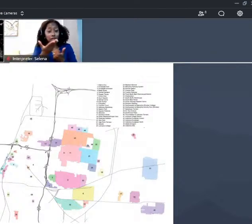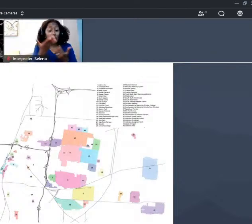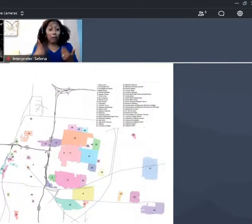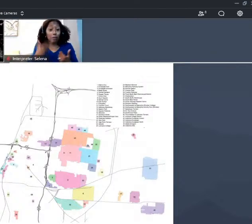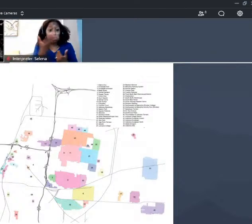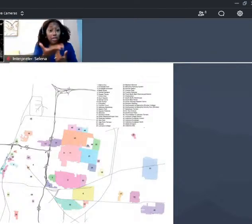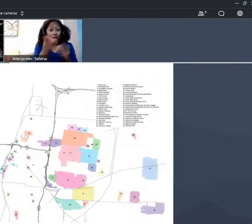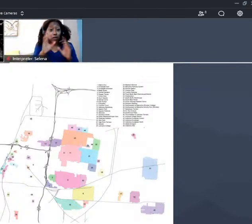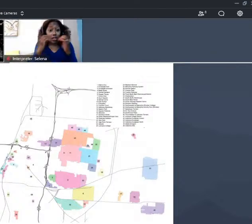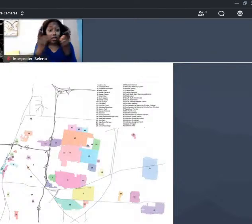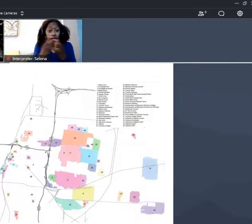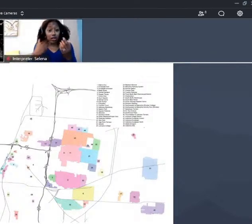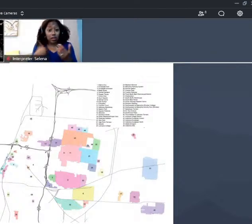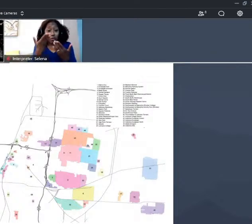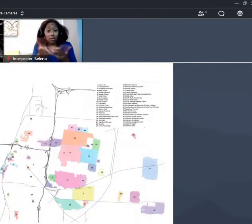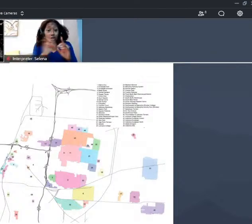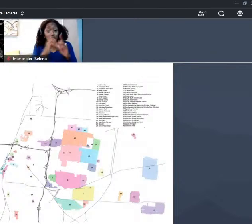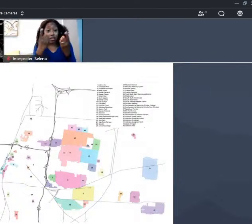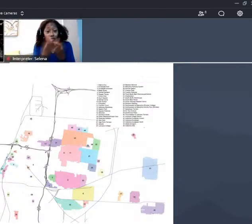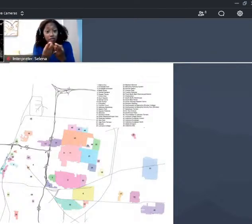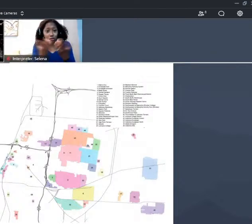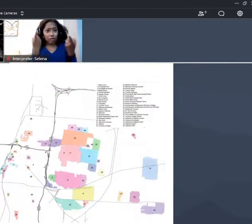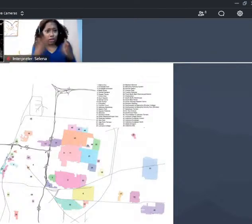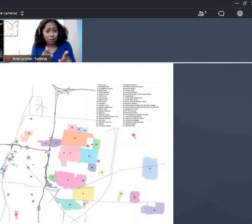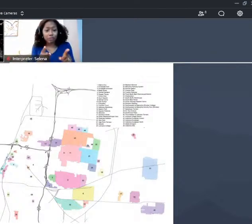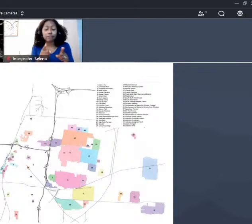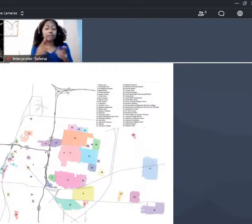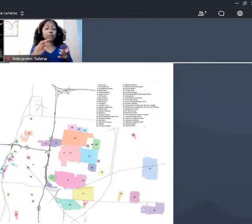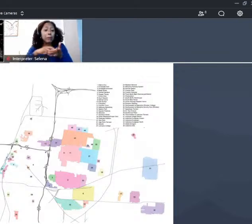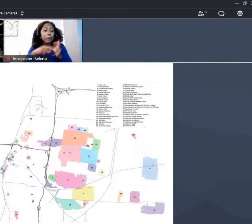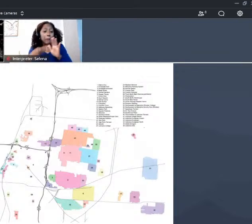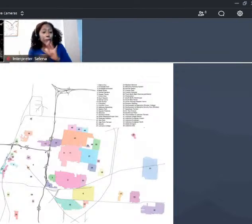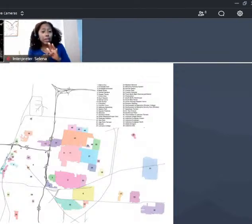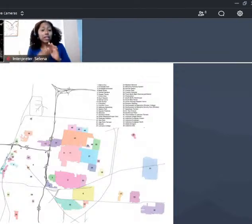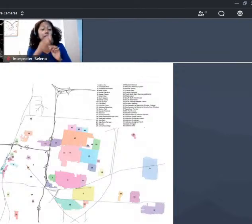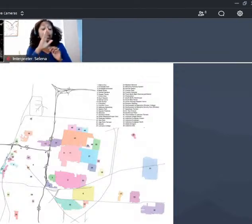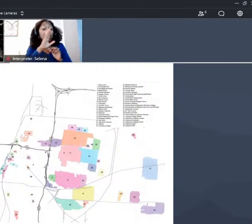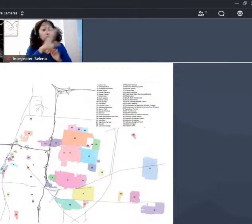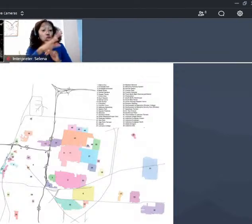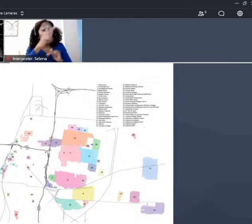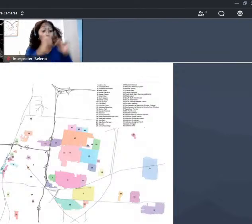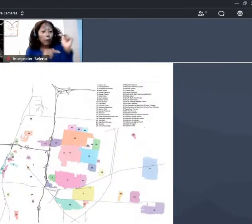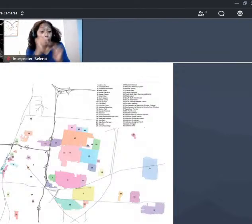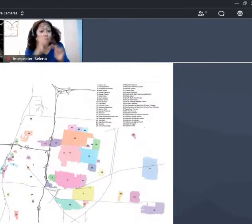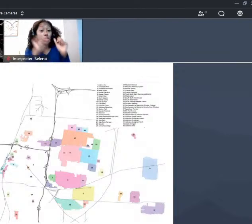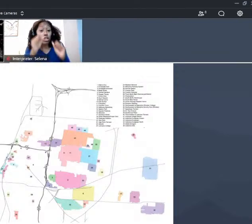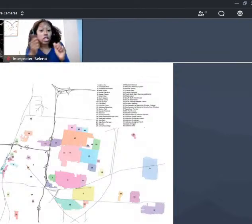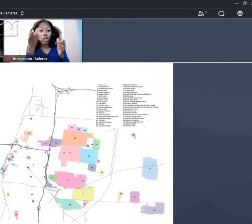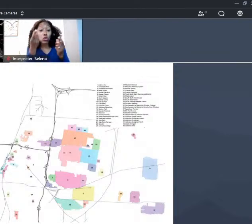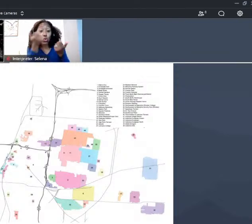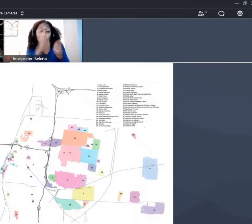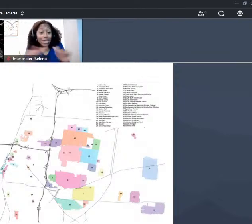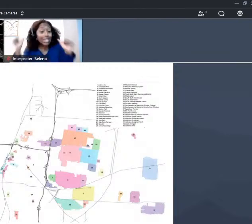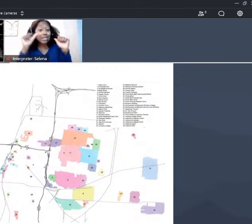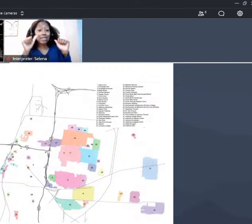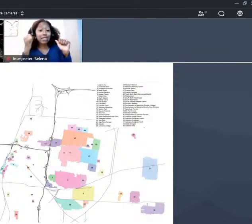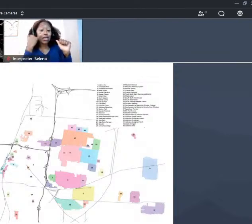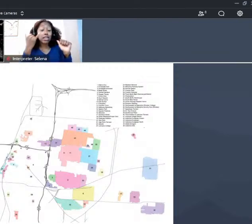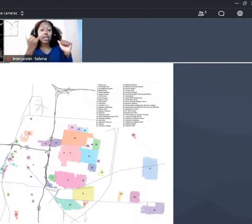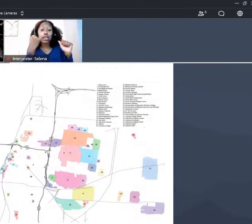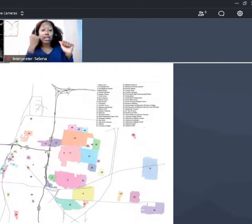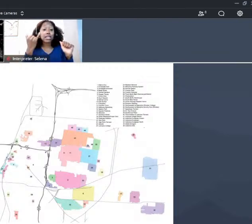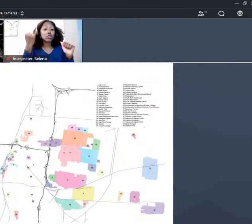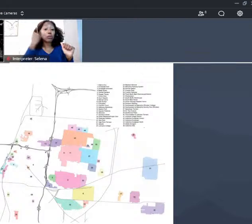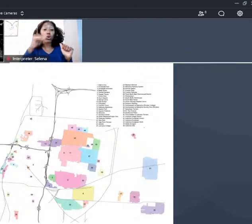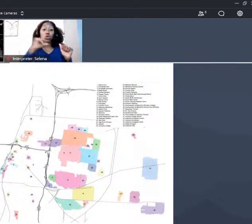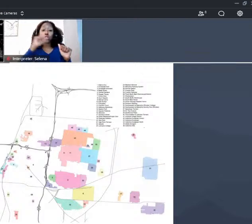lot. You can pretty much do anything to your building in a National Register district so long as you're not using federal funds to do it.